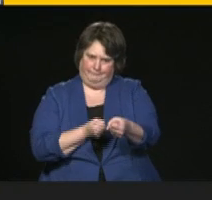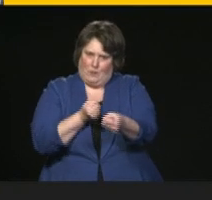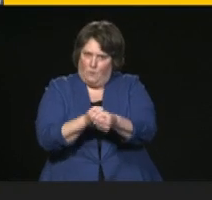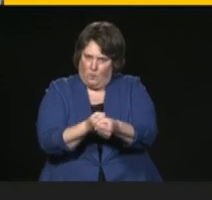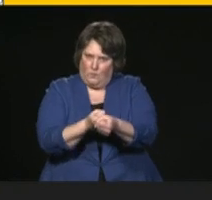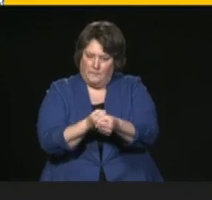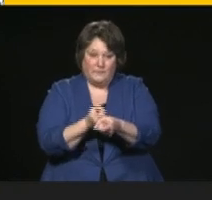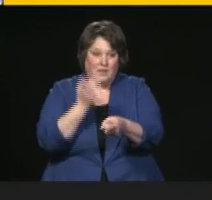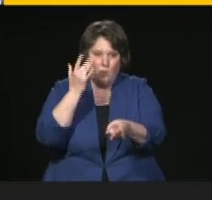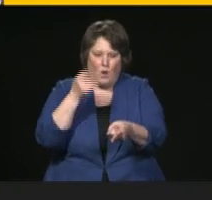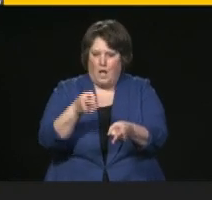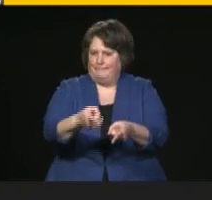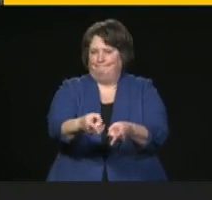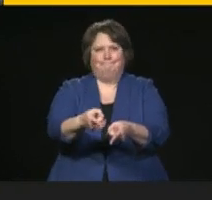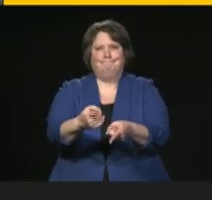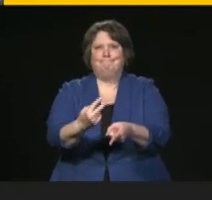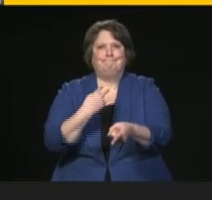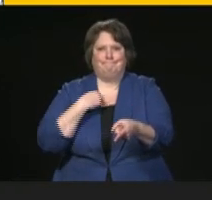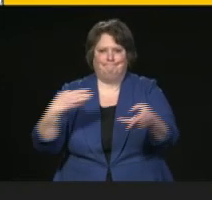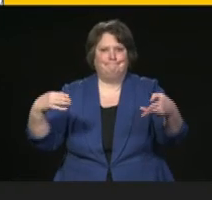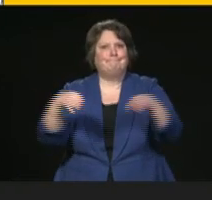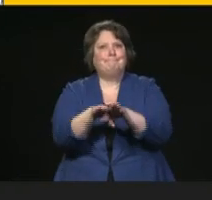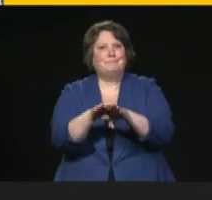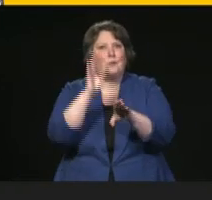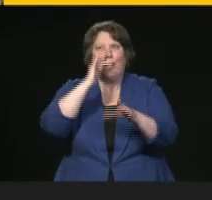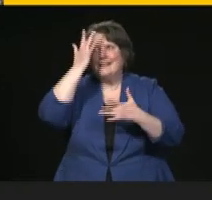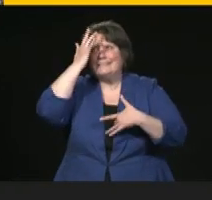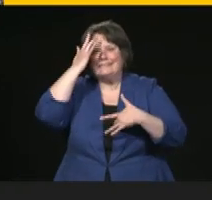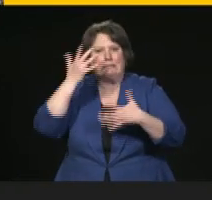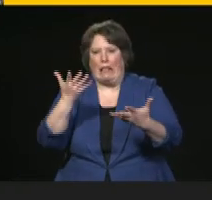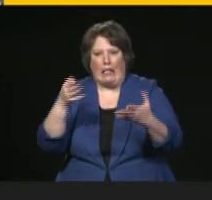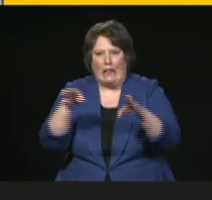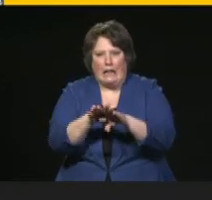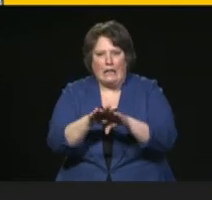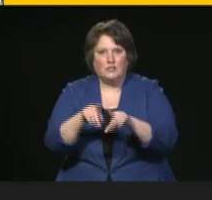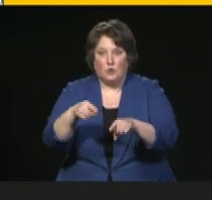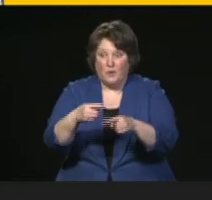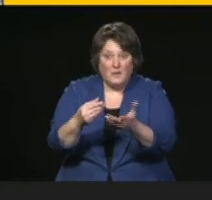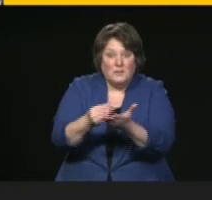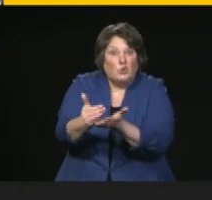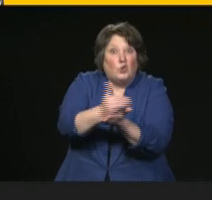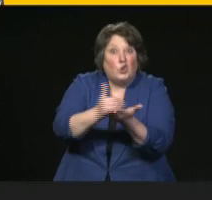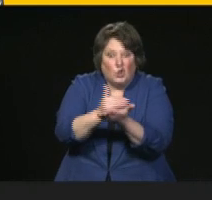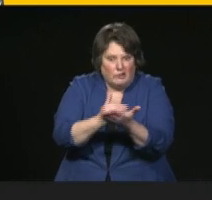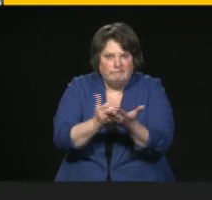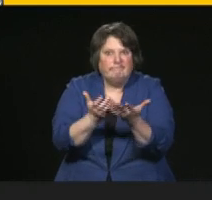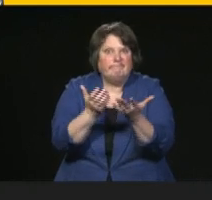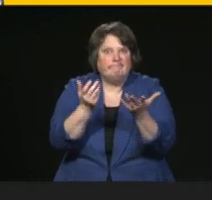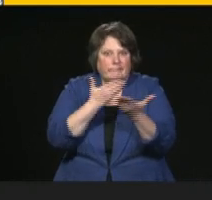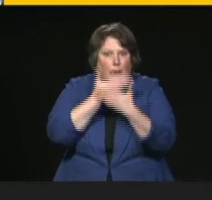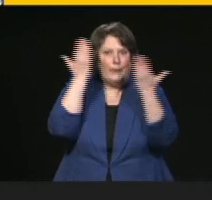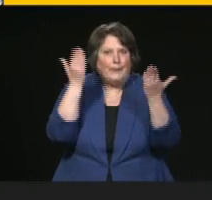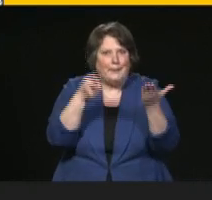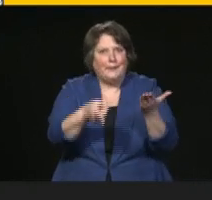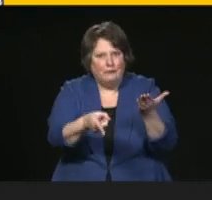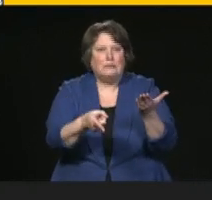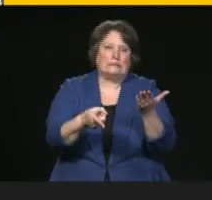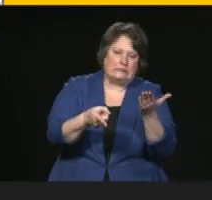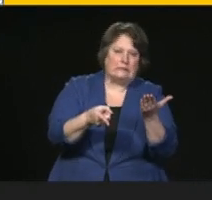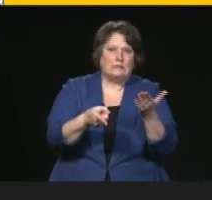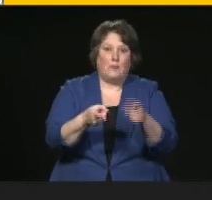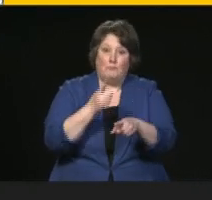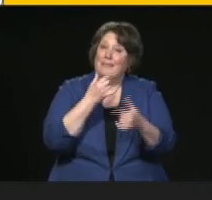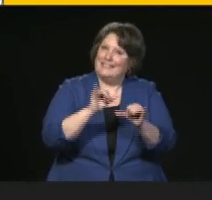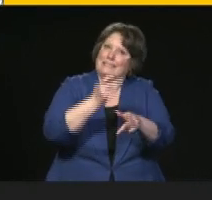COVID-19 crisis, so their revenue has gone down significantly, and they are keeping their employees on, so they're continuing to pay their employees. So